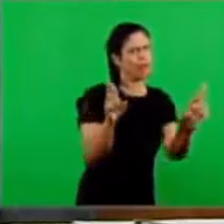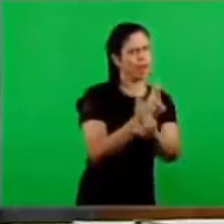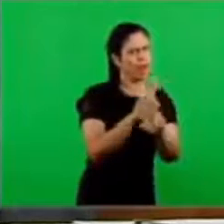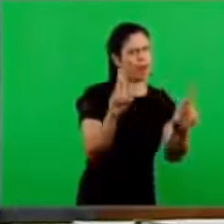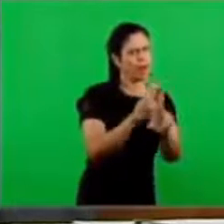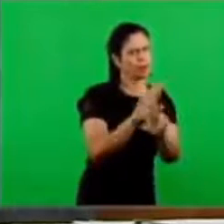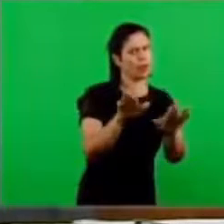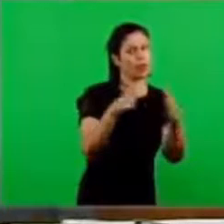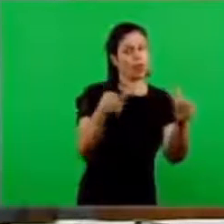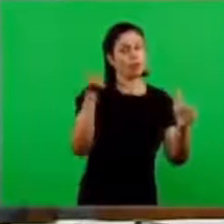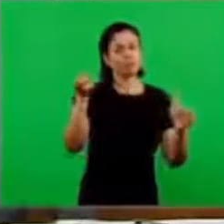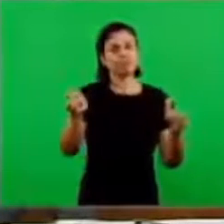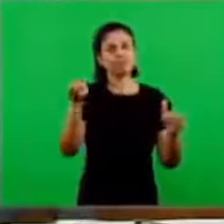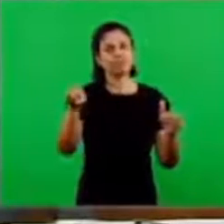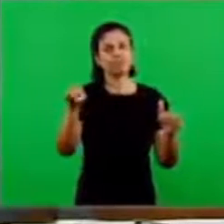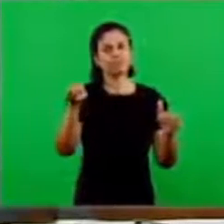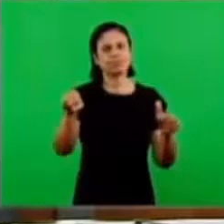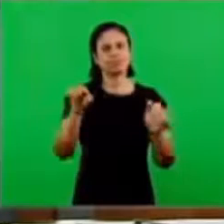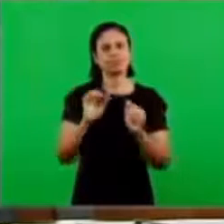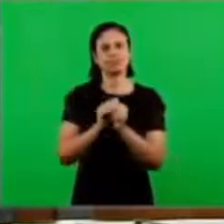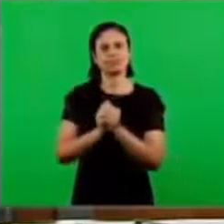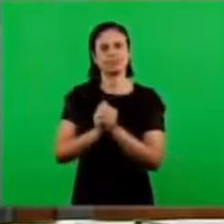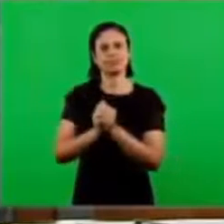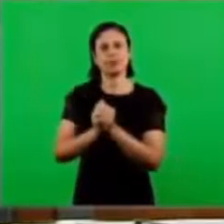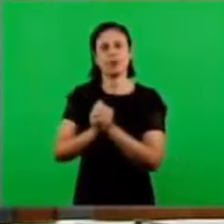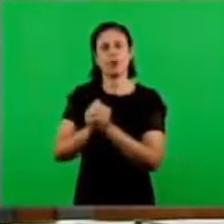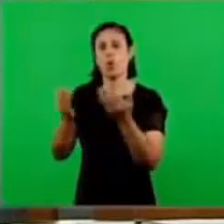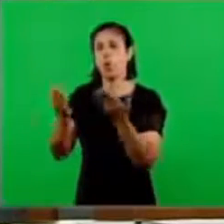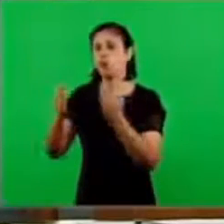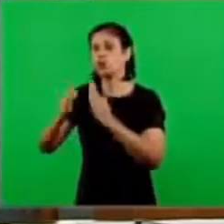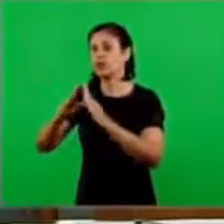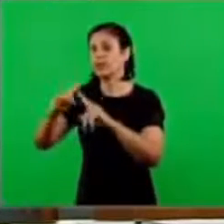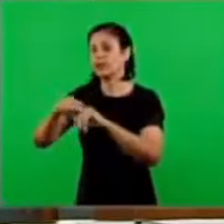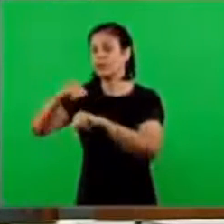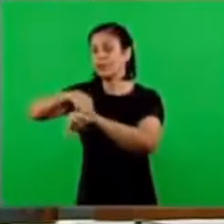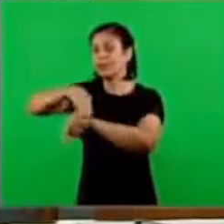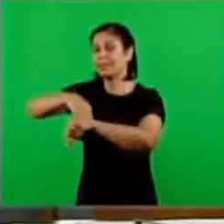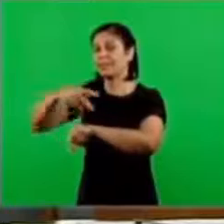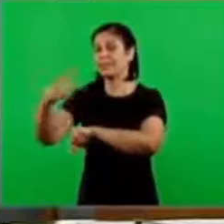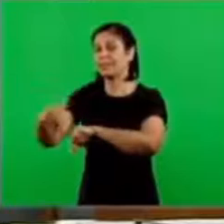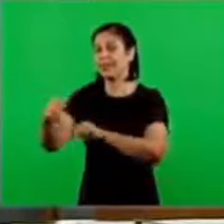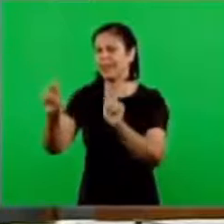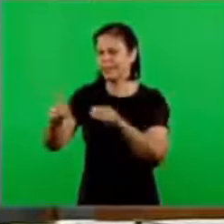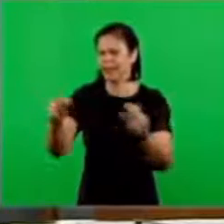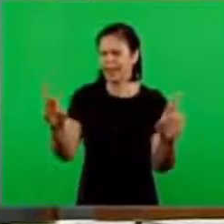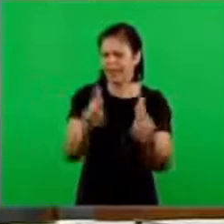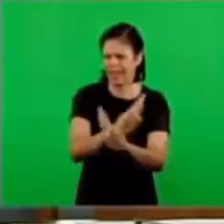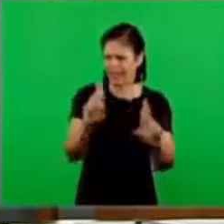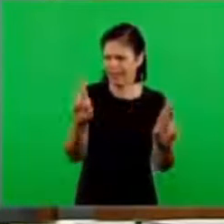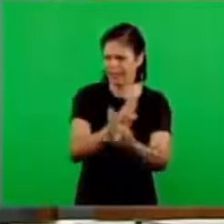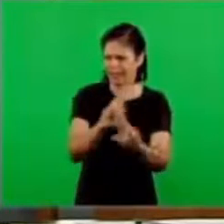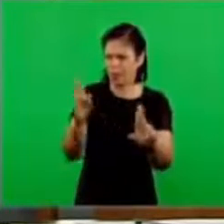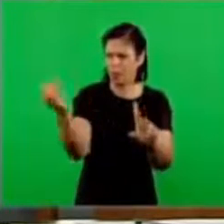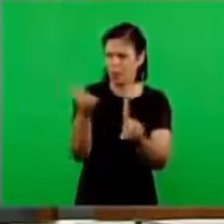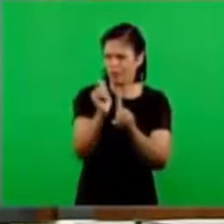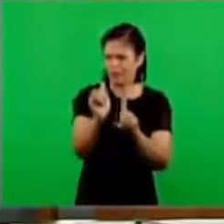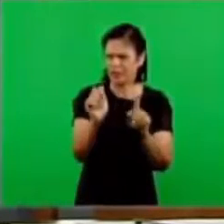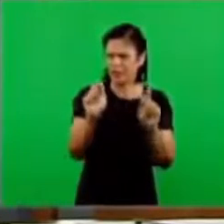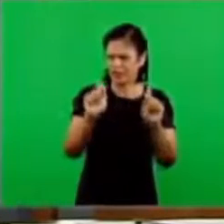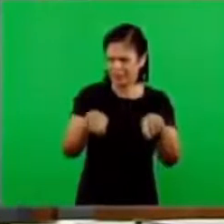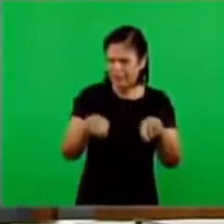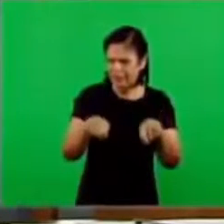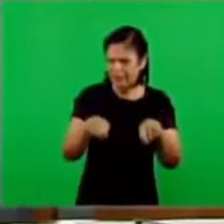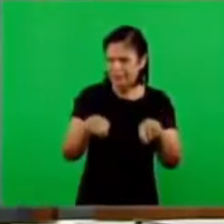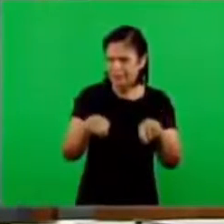the fat of the sacrifice in relation to the ministry of the church? That question is the